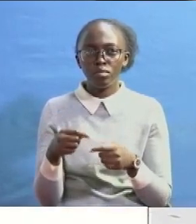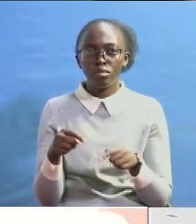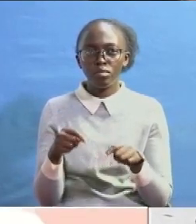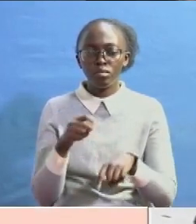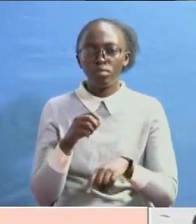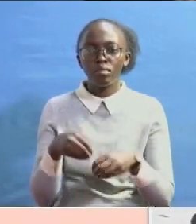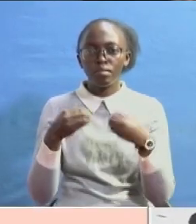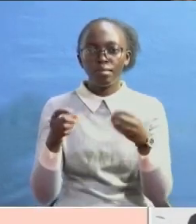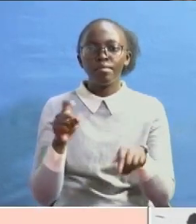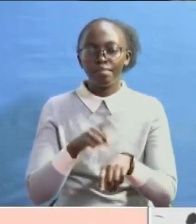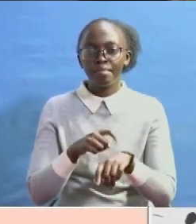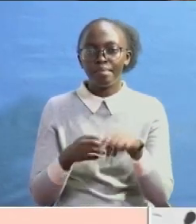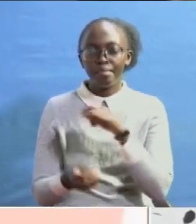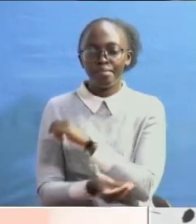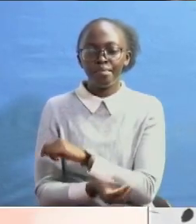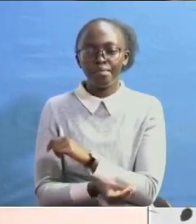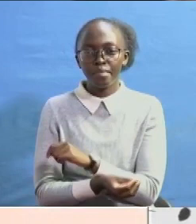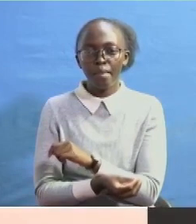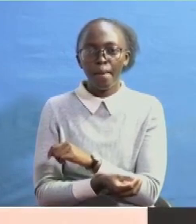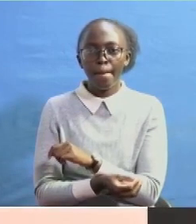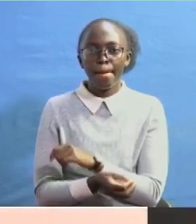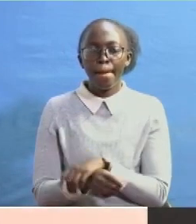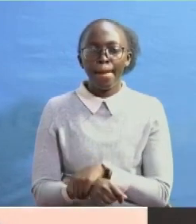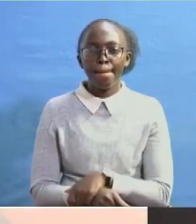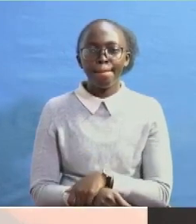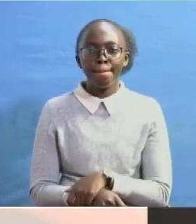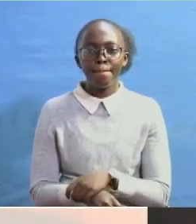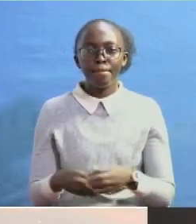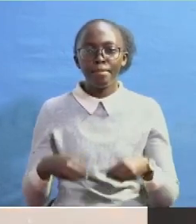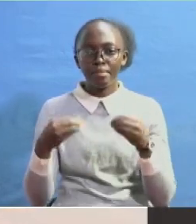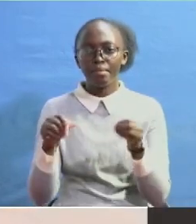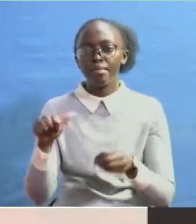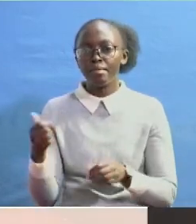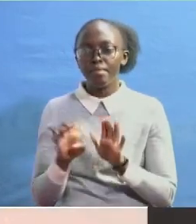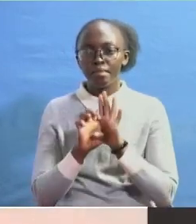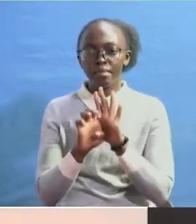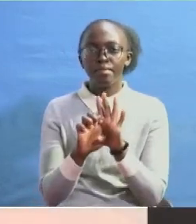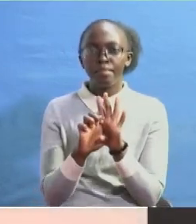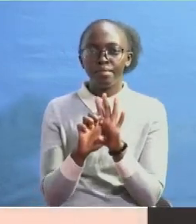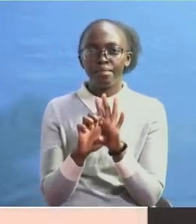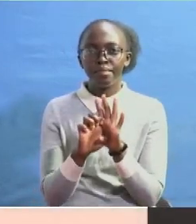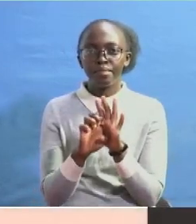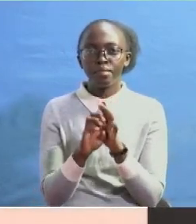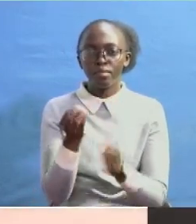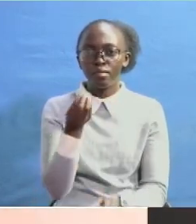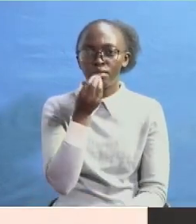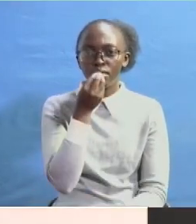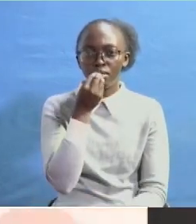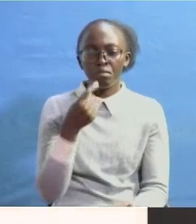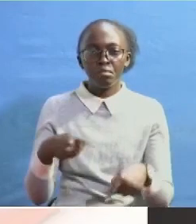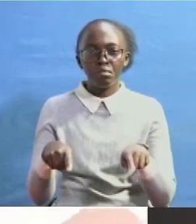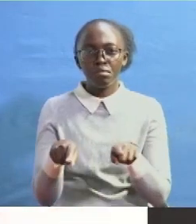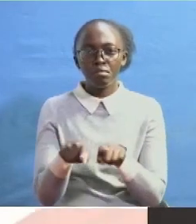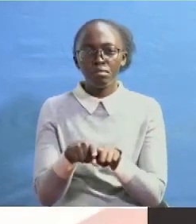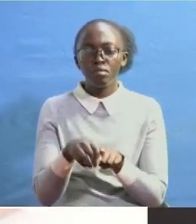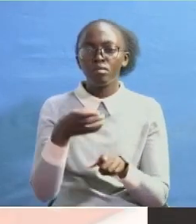ya kuzingatia kazi yao ya msingi ya usimamizi wa kisheria. Let me give another example. The food and beverage processing